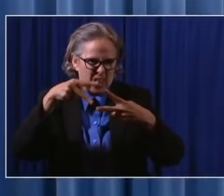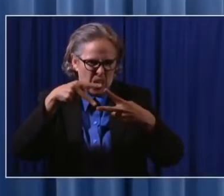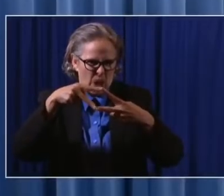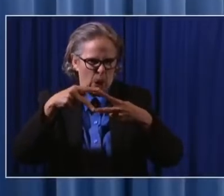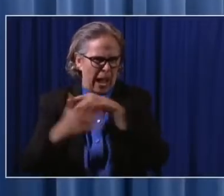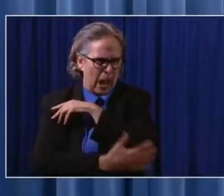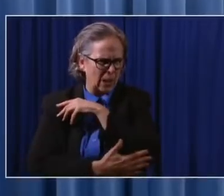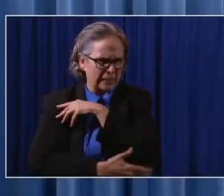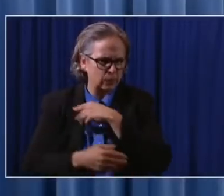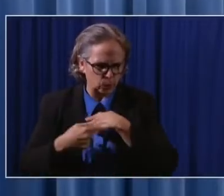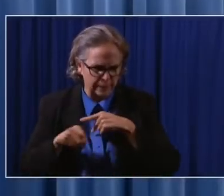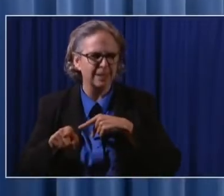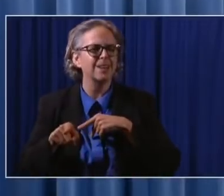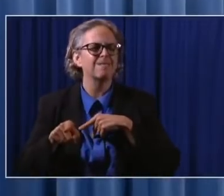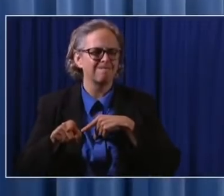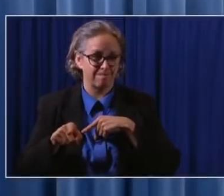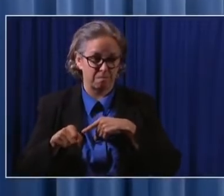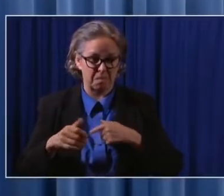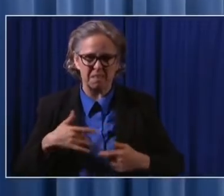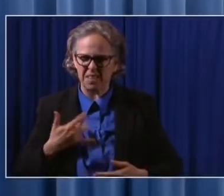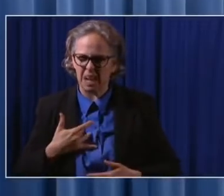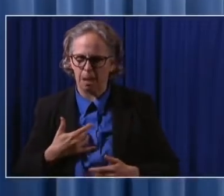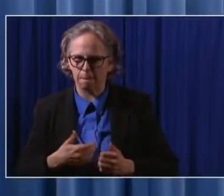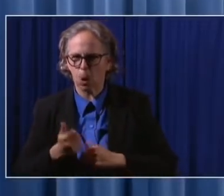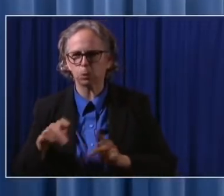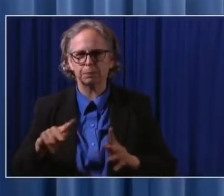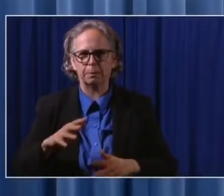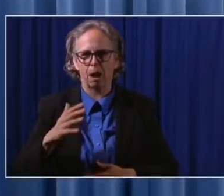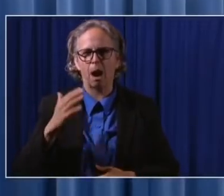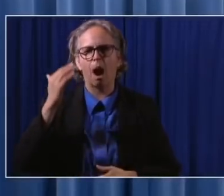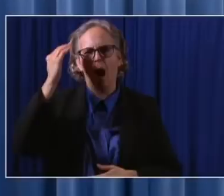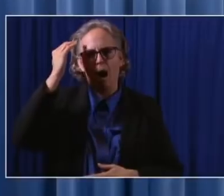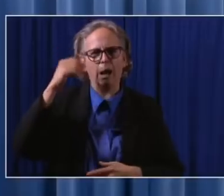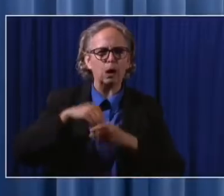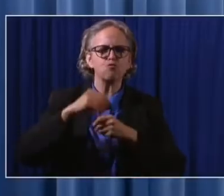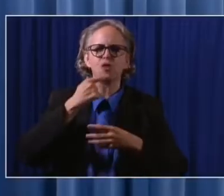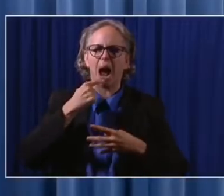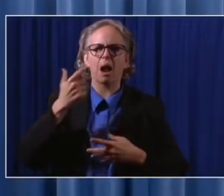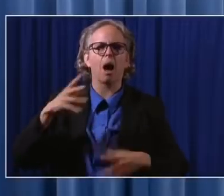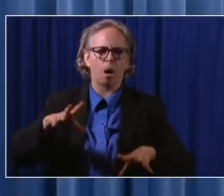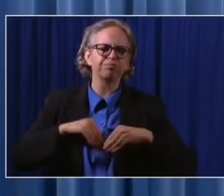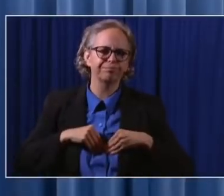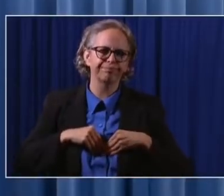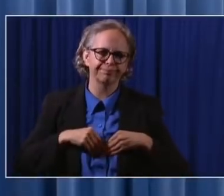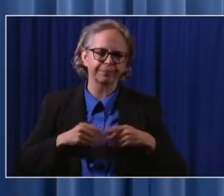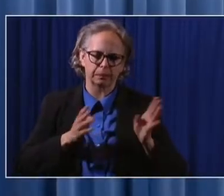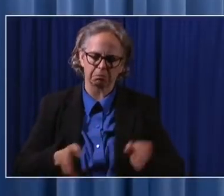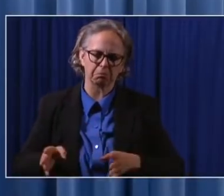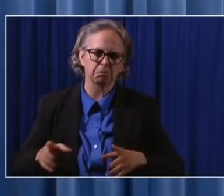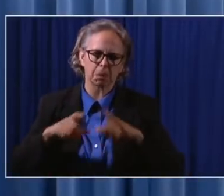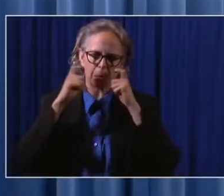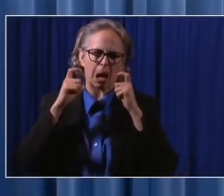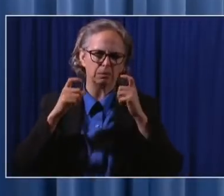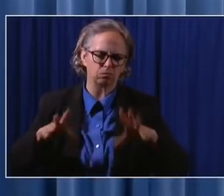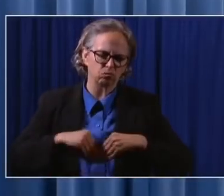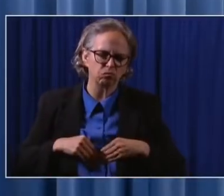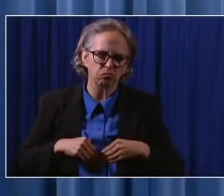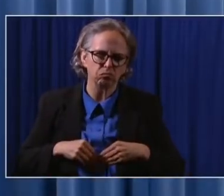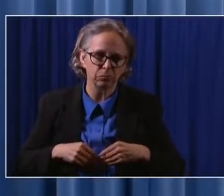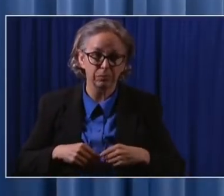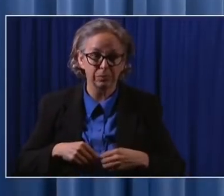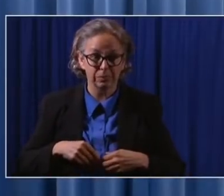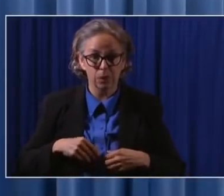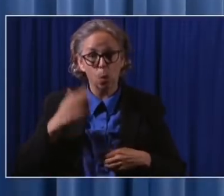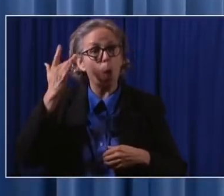the majority of people will accept. Not everybody will accept it, but I think the majority of people will accept because it's based on data. It's based